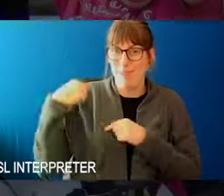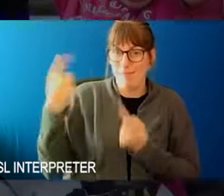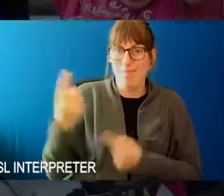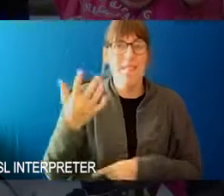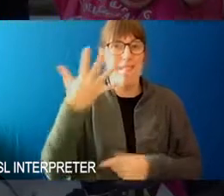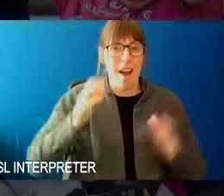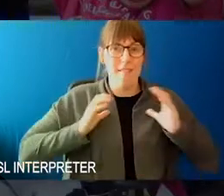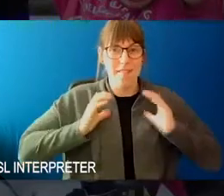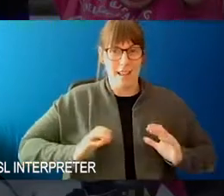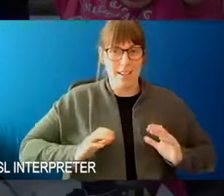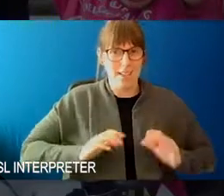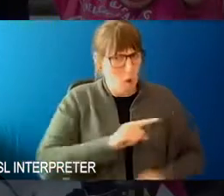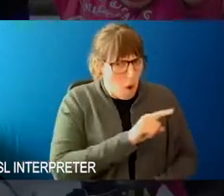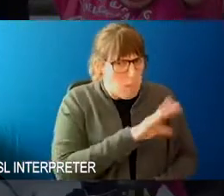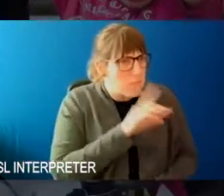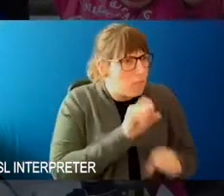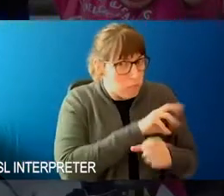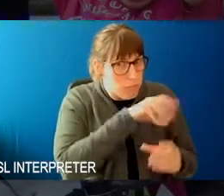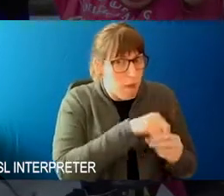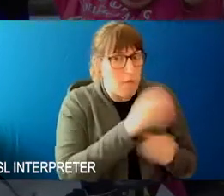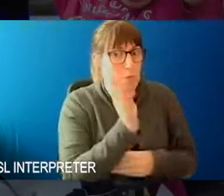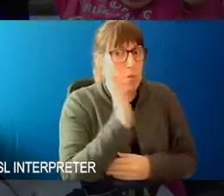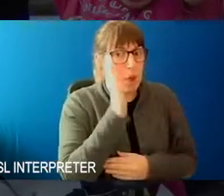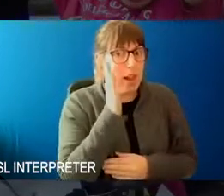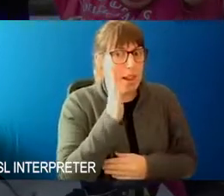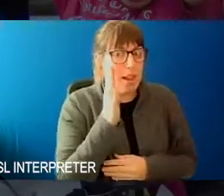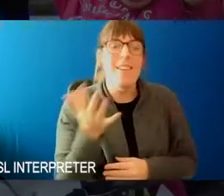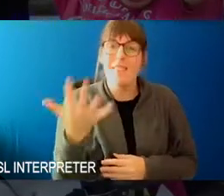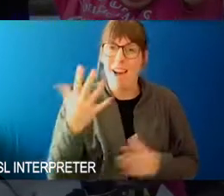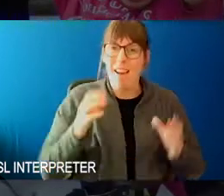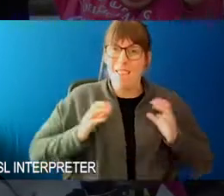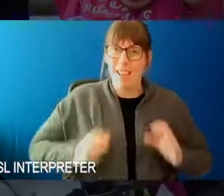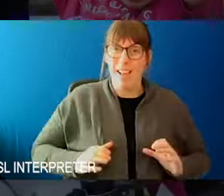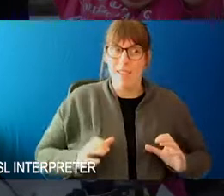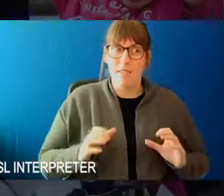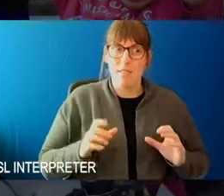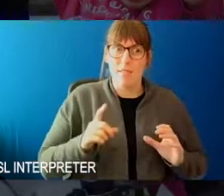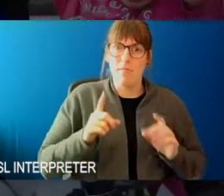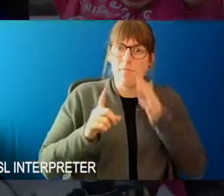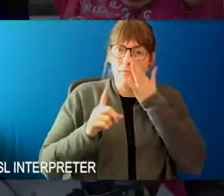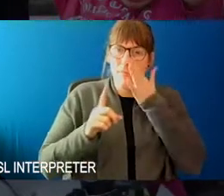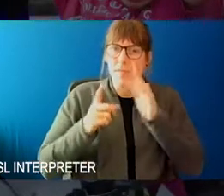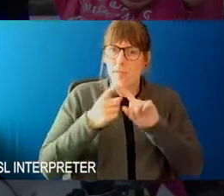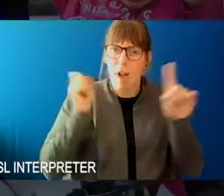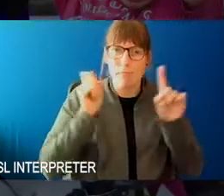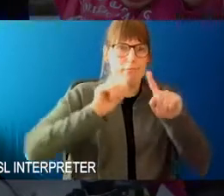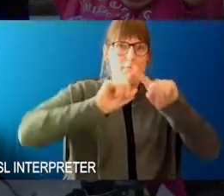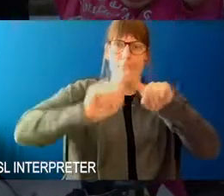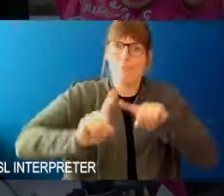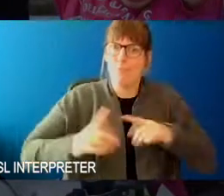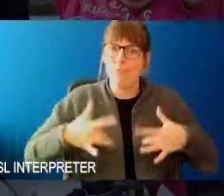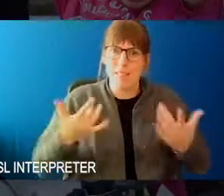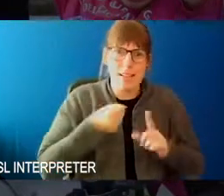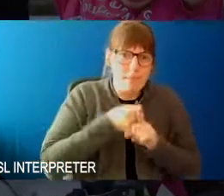Just in the last week, I had 5 clients here that I was doing this presentation. And these were 5 clients across